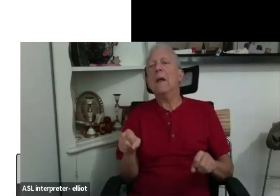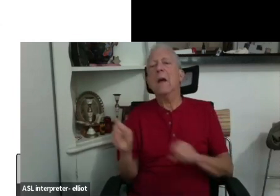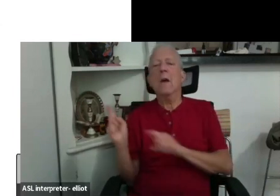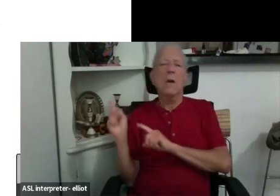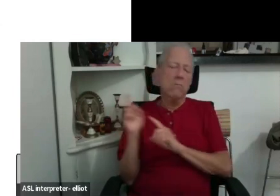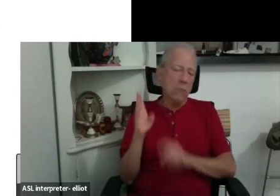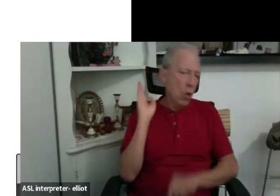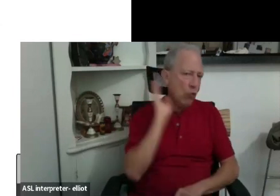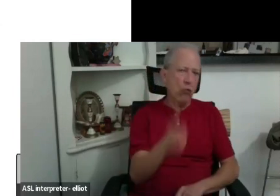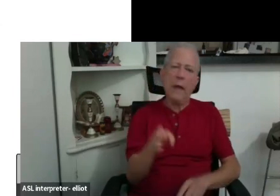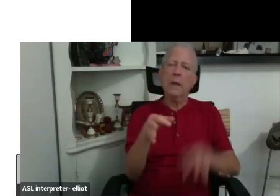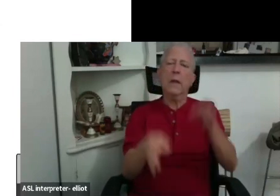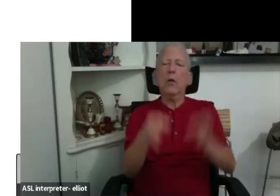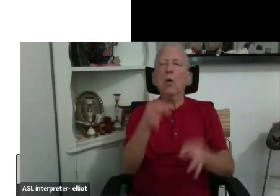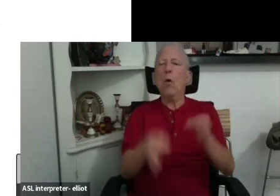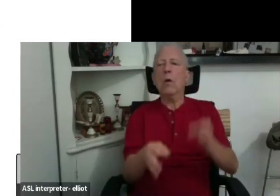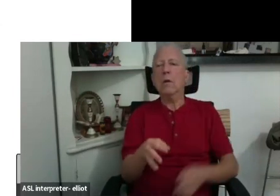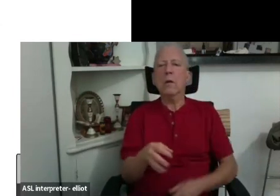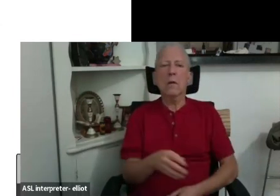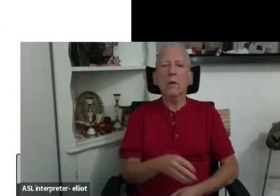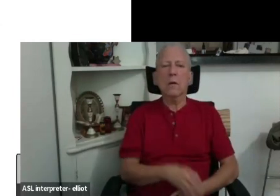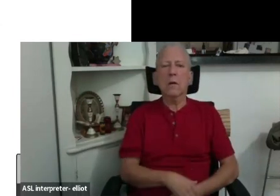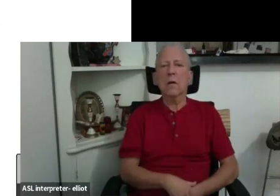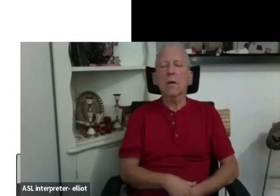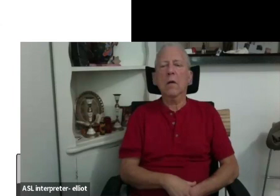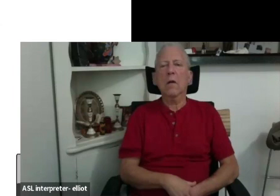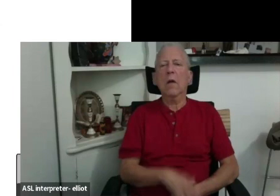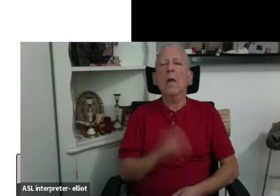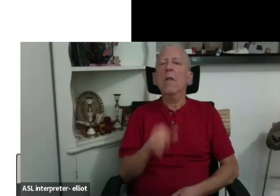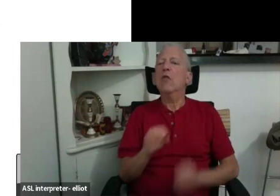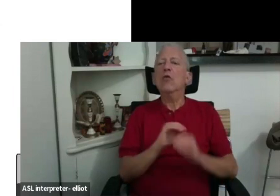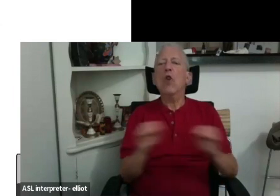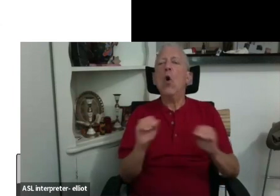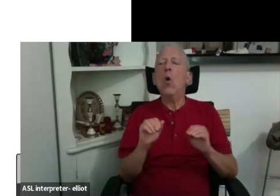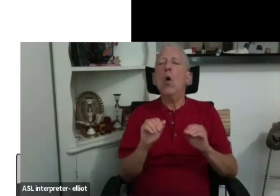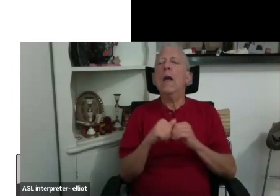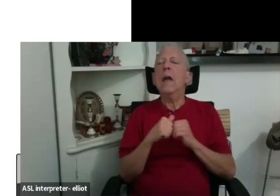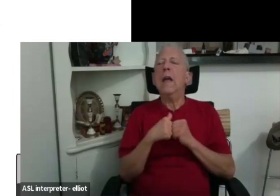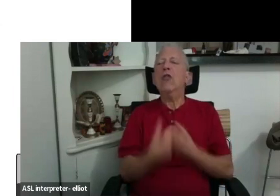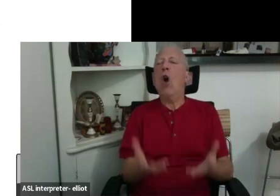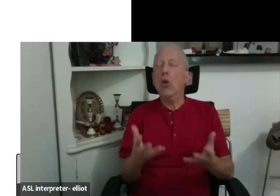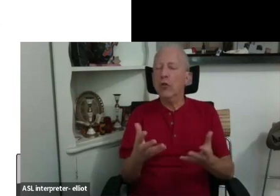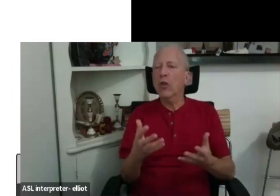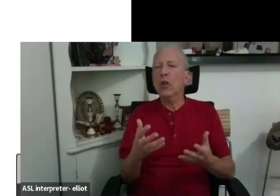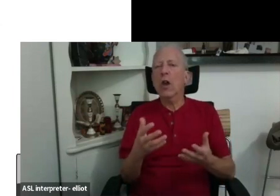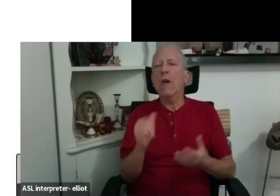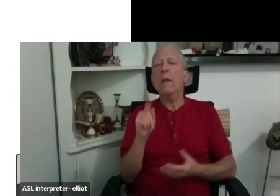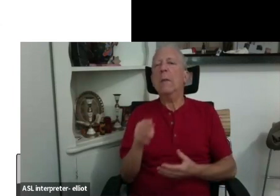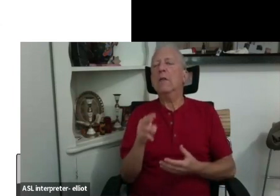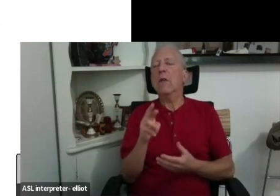directly. This is to mean that there's no exhaustion of administrative remedies, unlike with